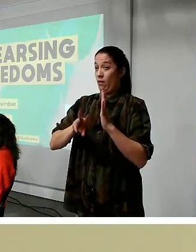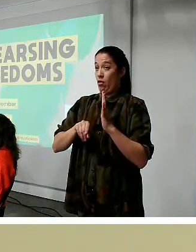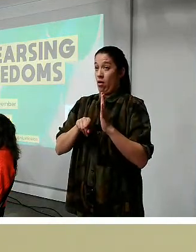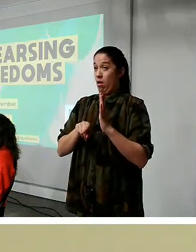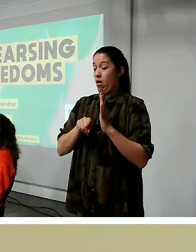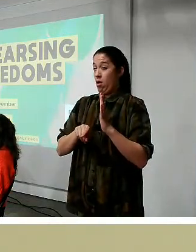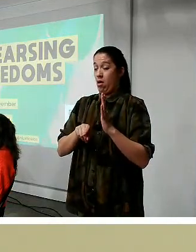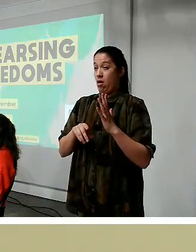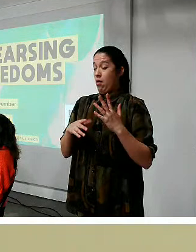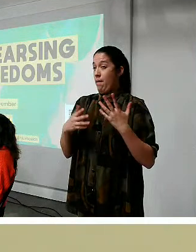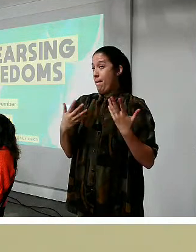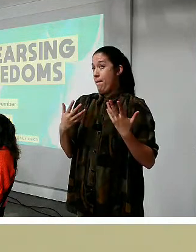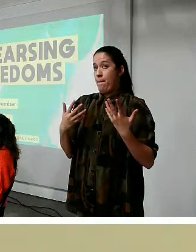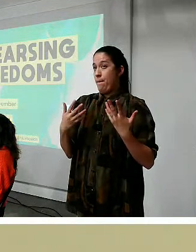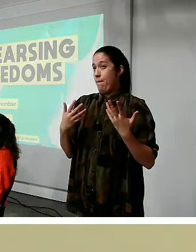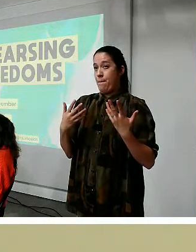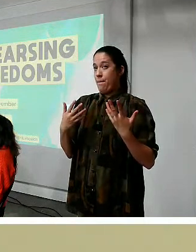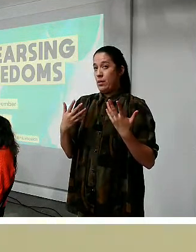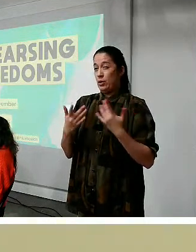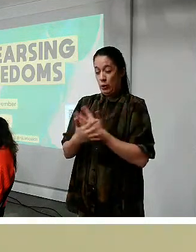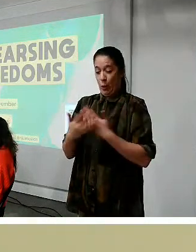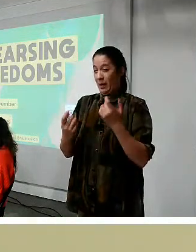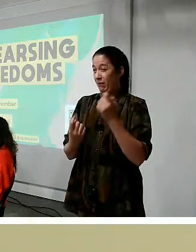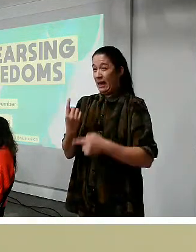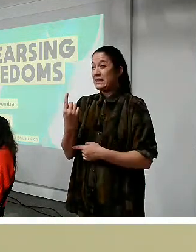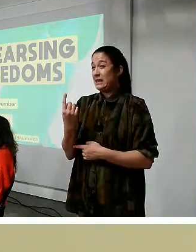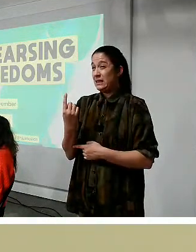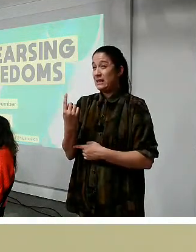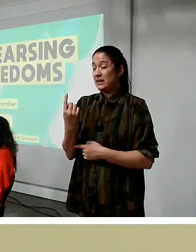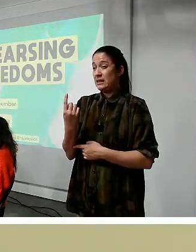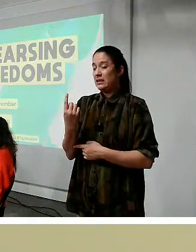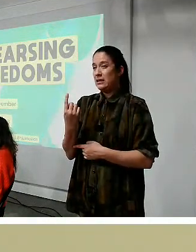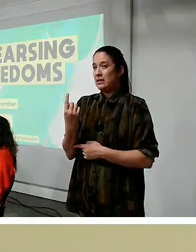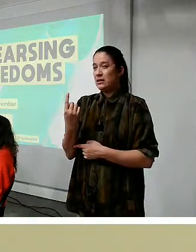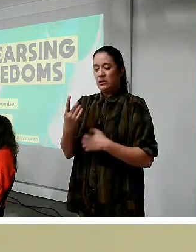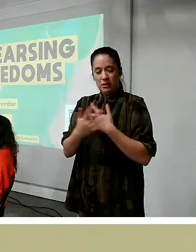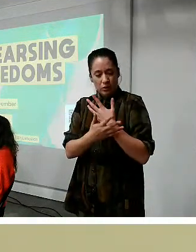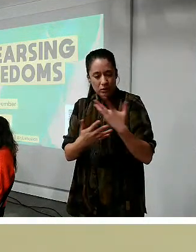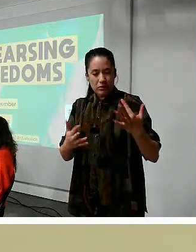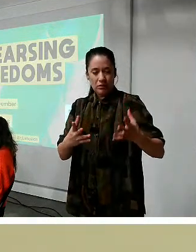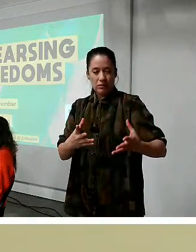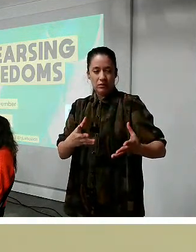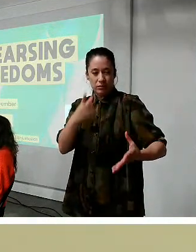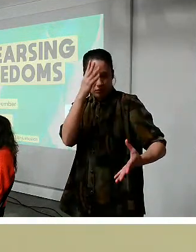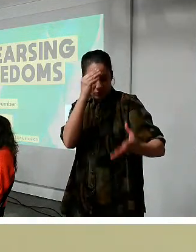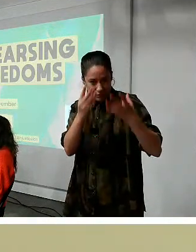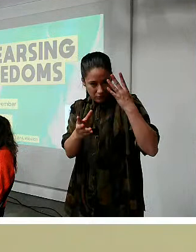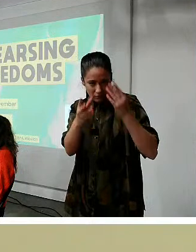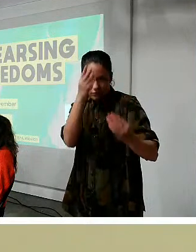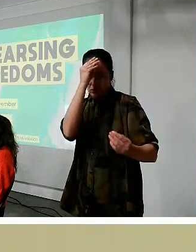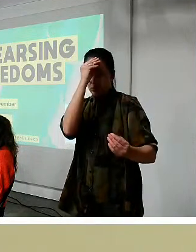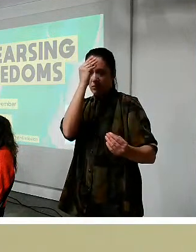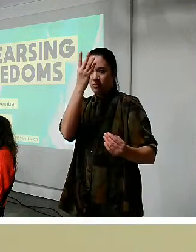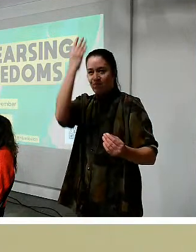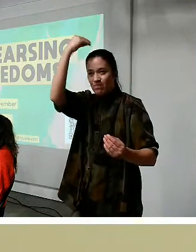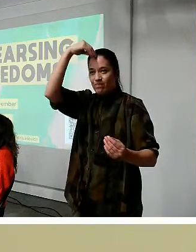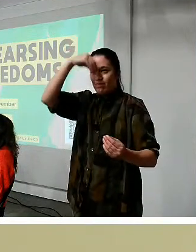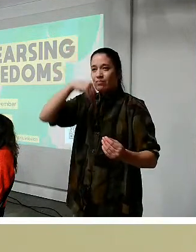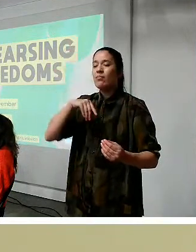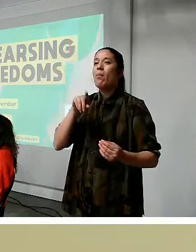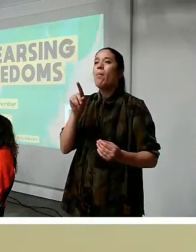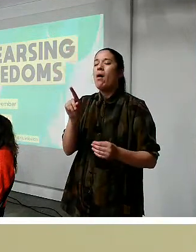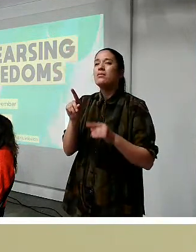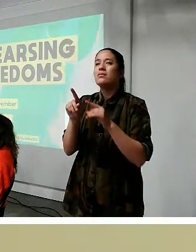events that I could name, the one thing that we do know is that we are still here, we're still standing, we're still organizing, we're still coming together, we're